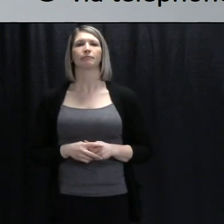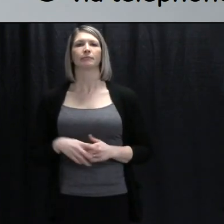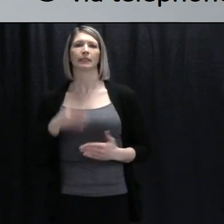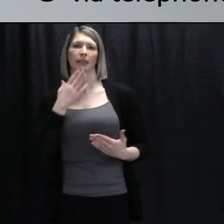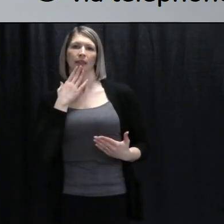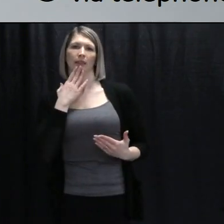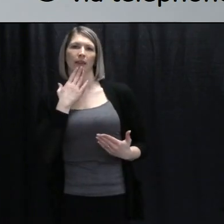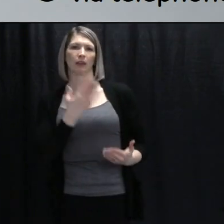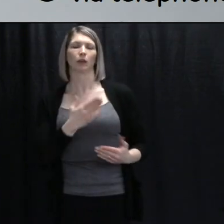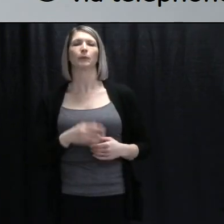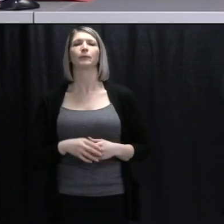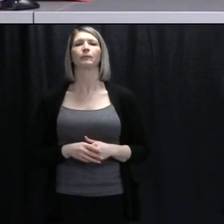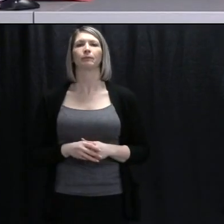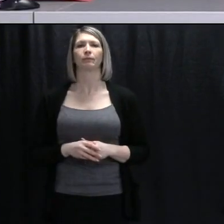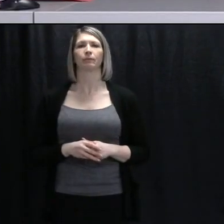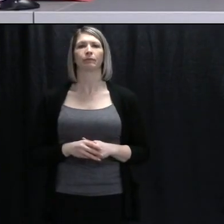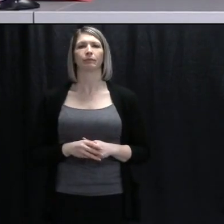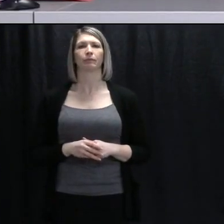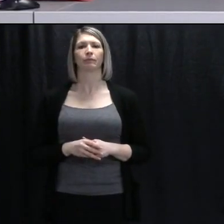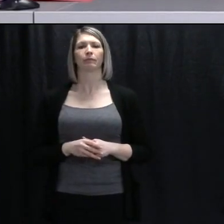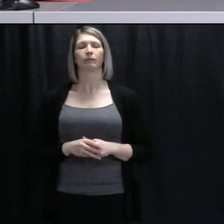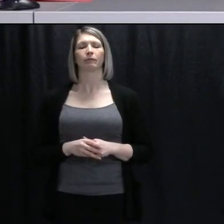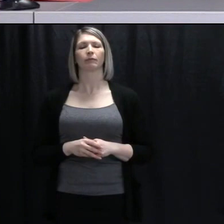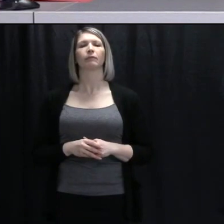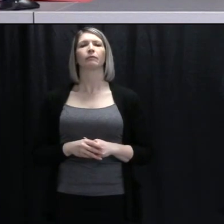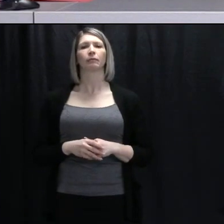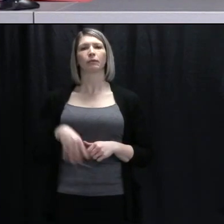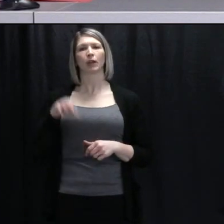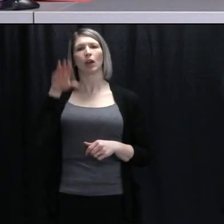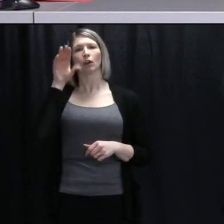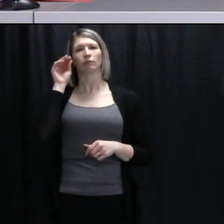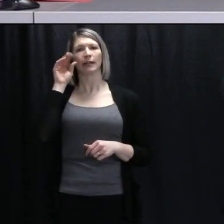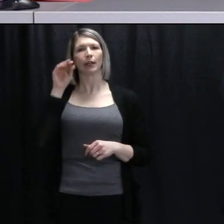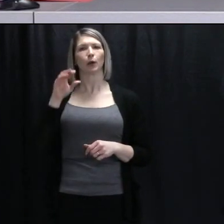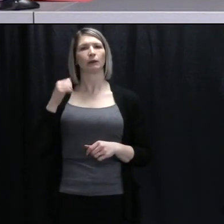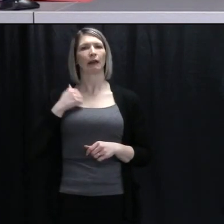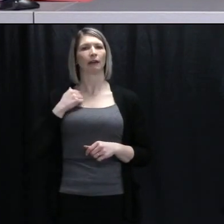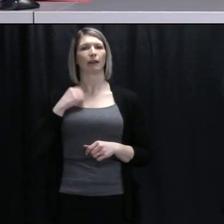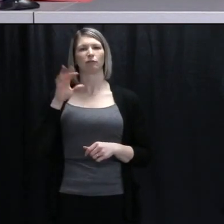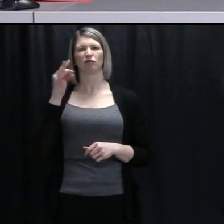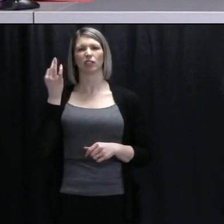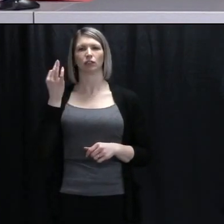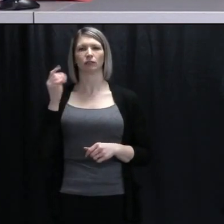Thank you. The next question is from Patrick Butler from Radio Canada. Please go ahead.